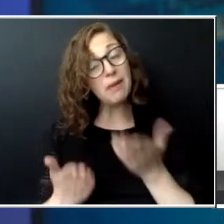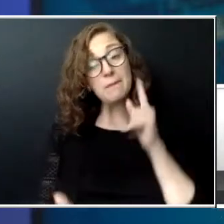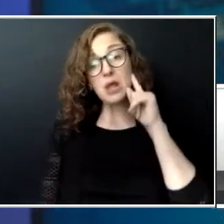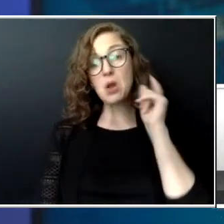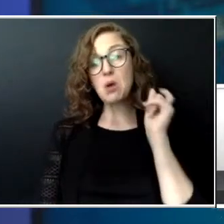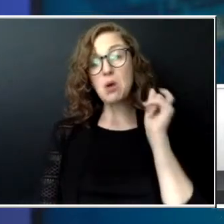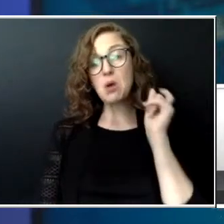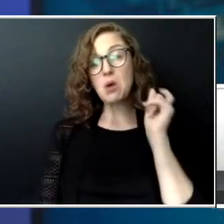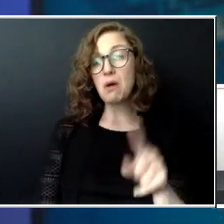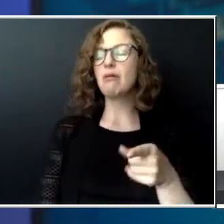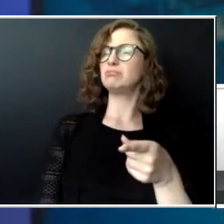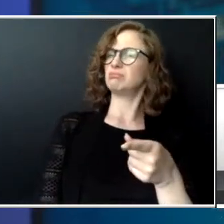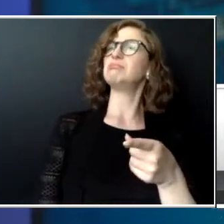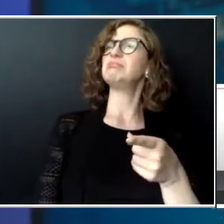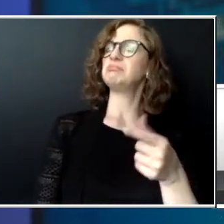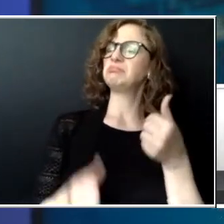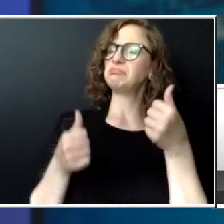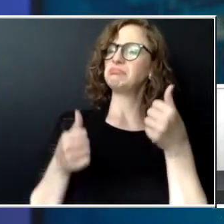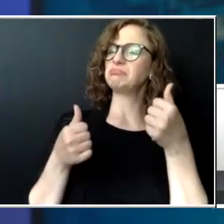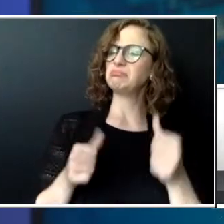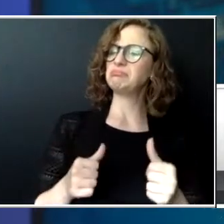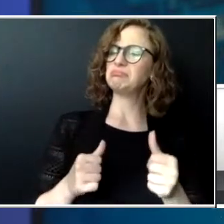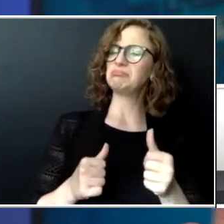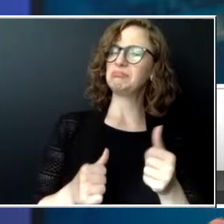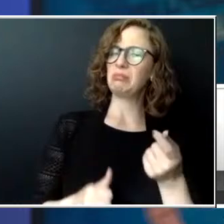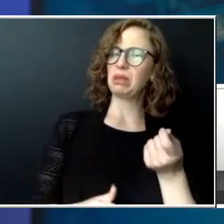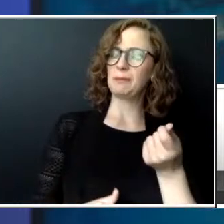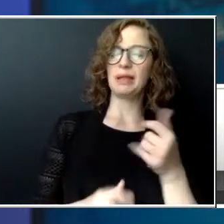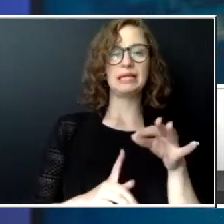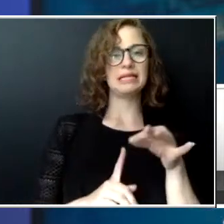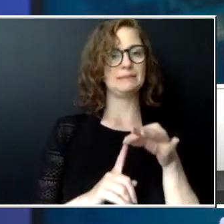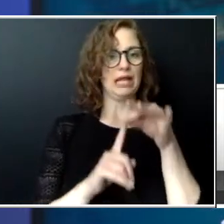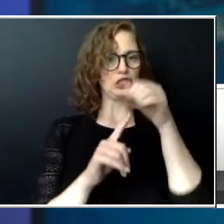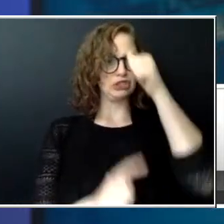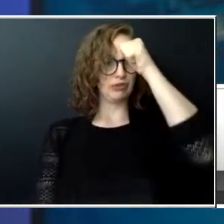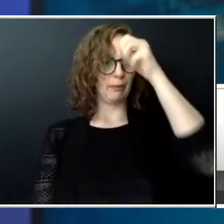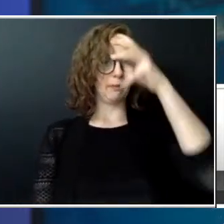especially for, men, I think, may not realize their